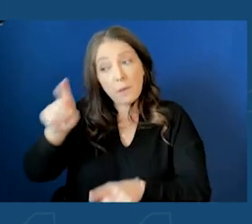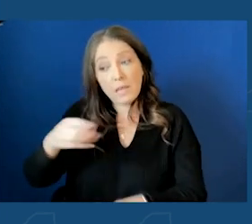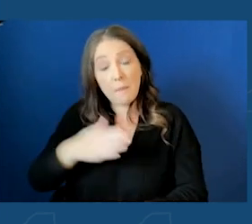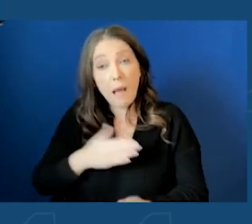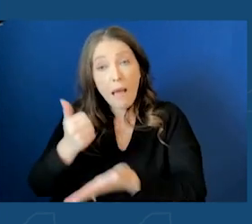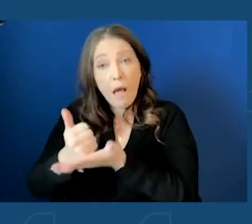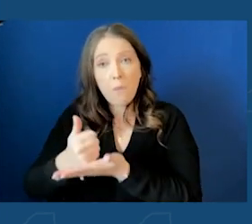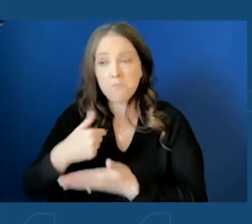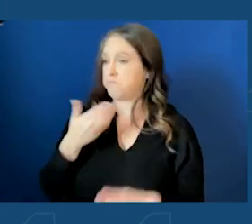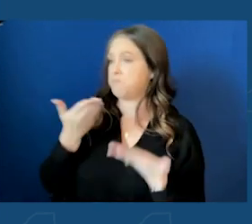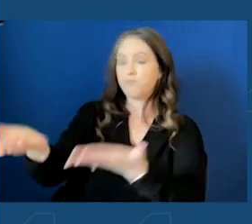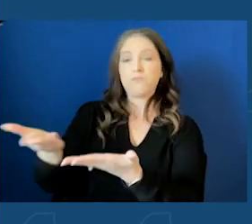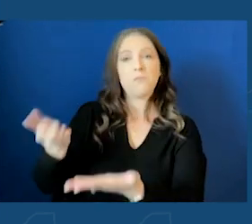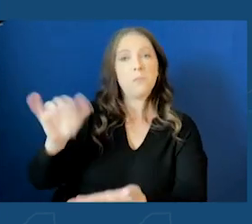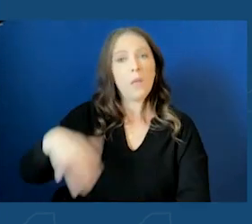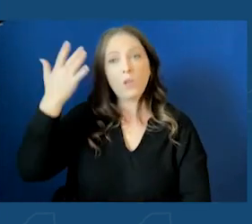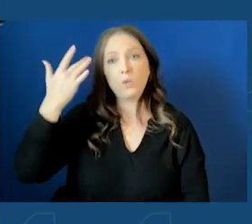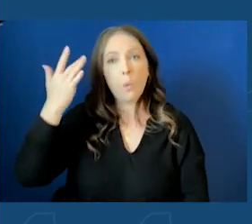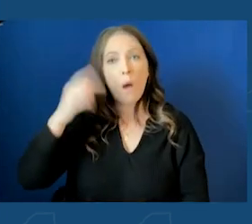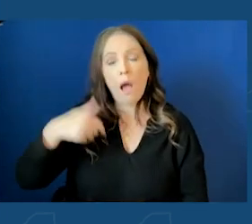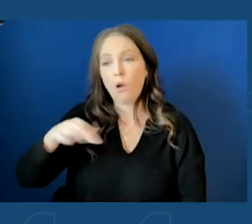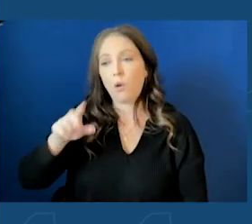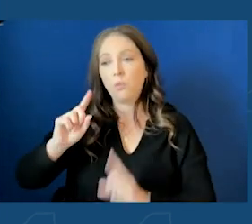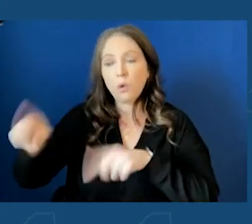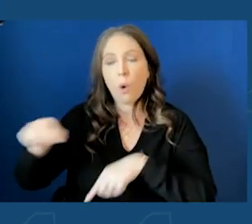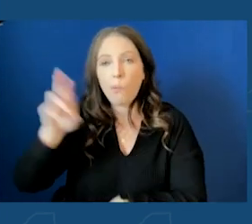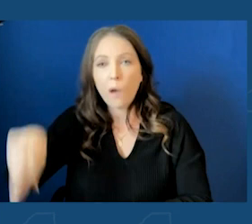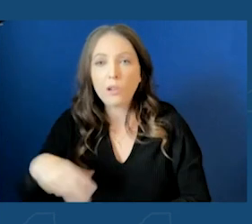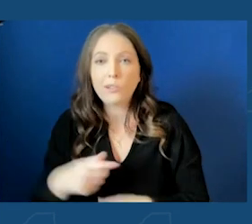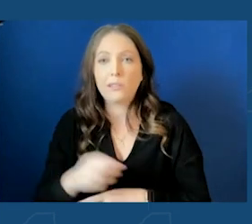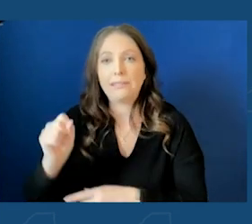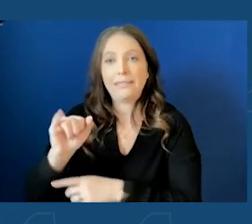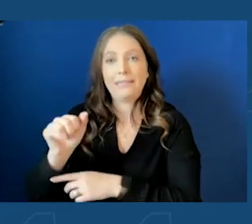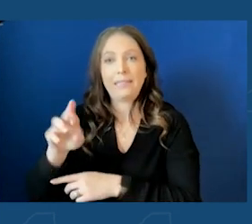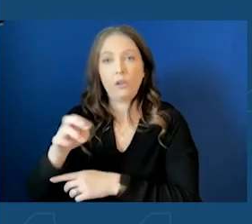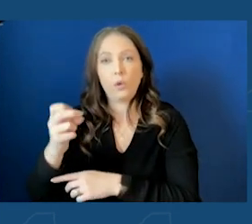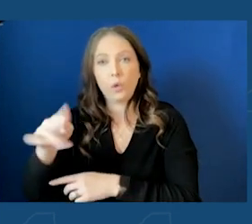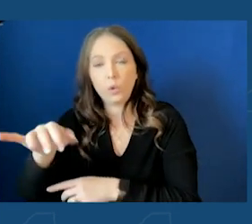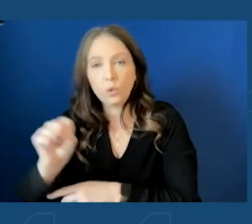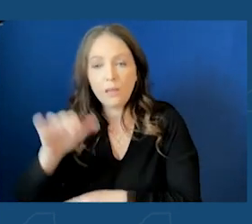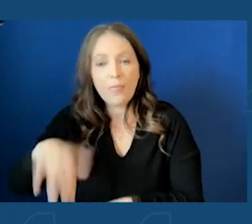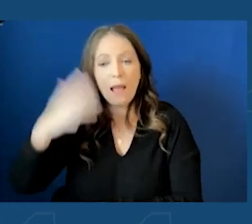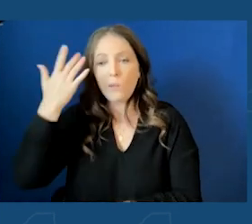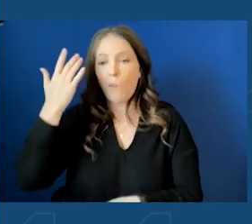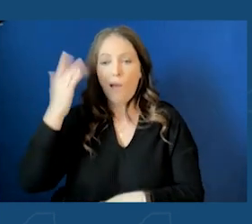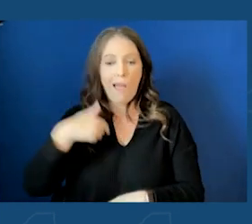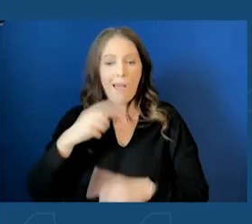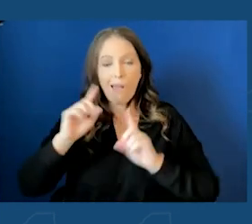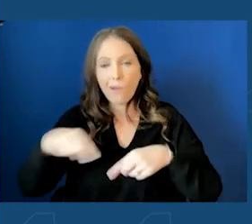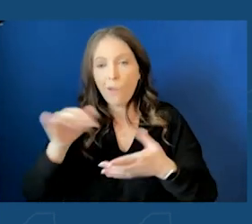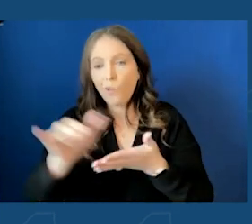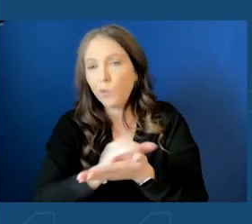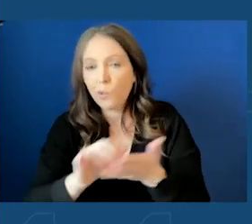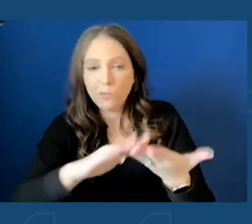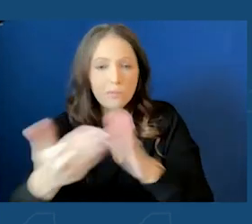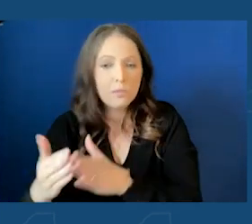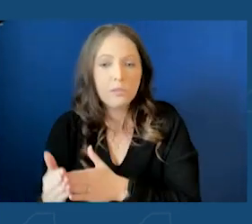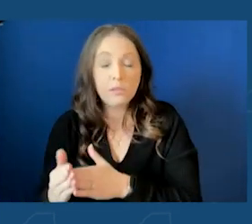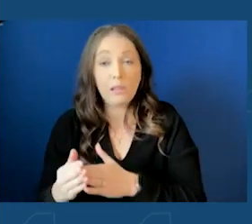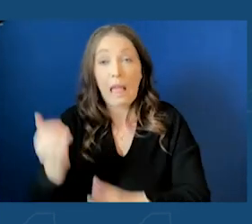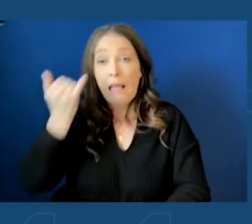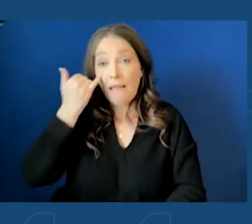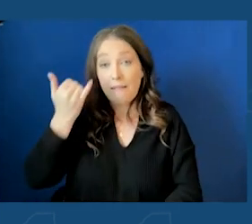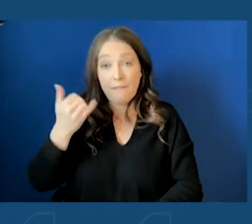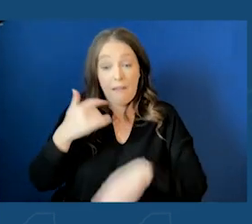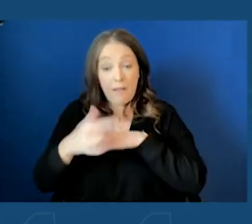of Rochester. That's why we're in the streets of Syracuse. That's why we're in the streets of New York. With anything I have at my disposal, and again, New